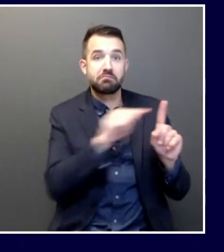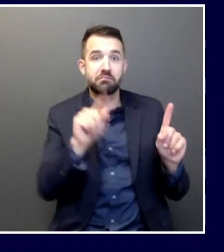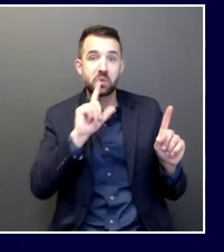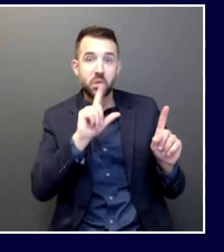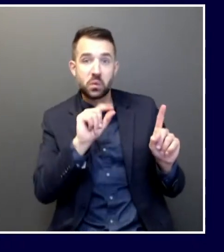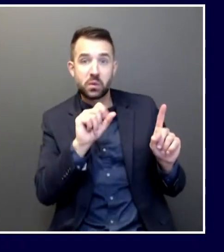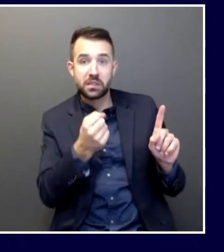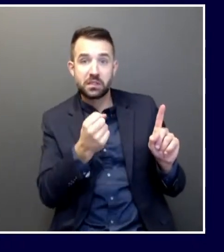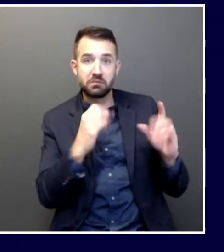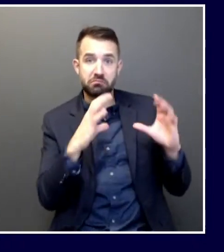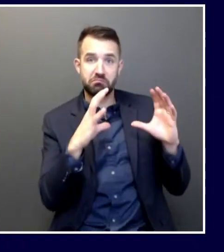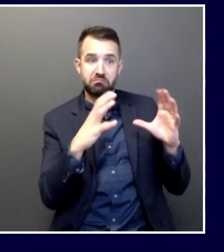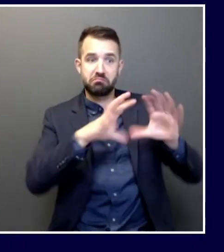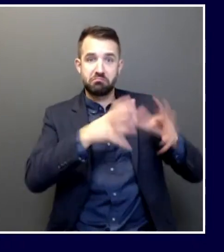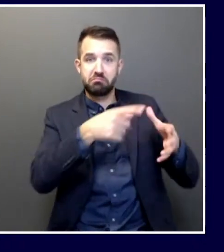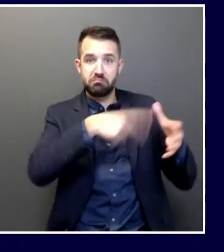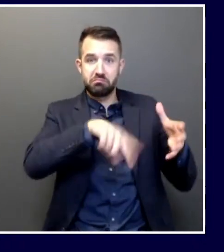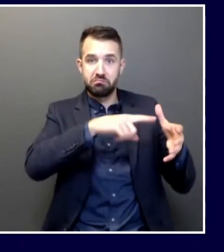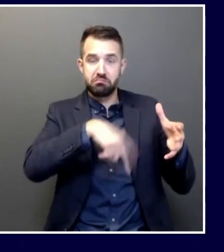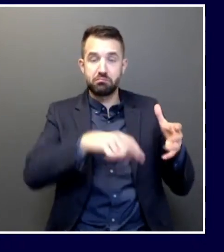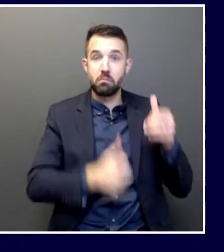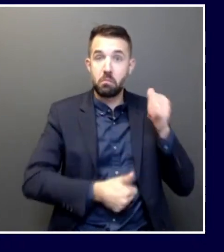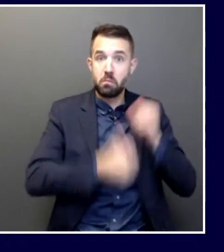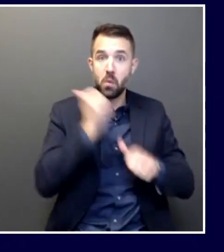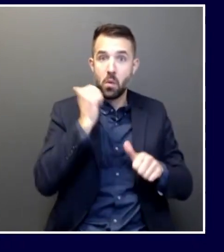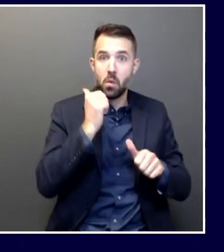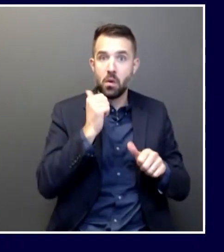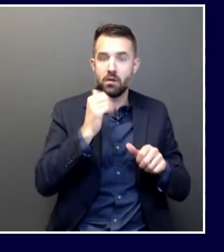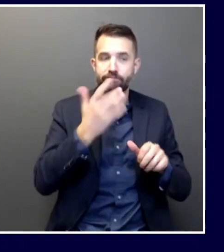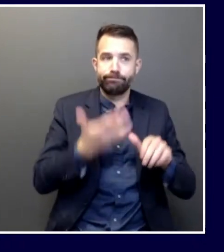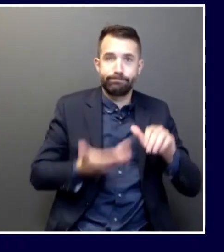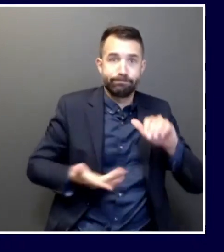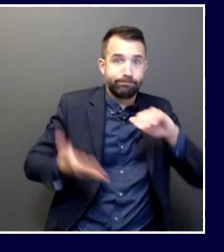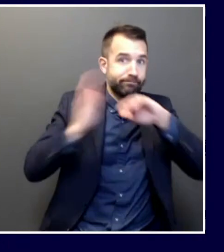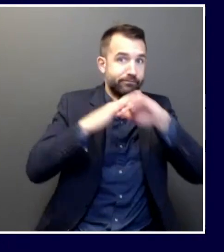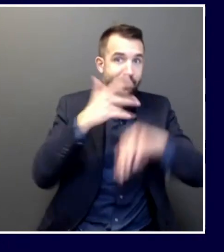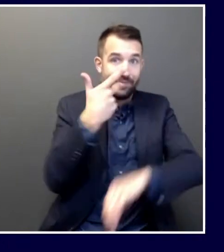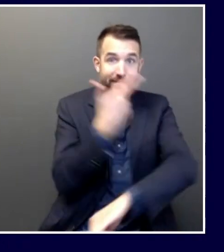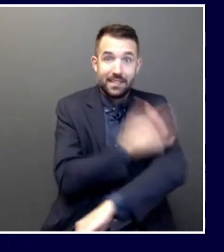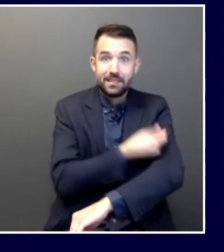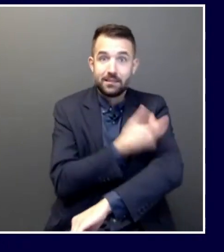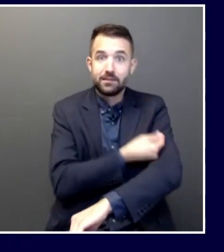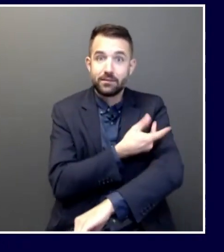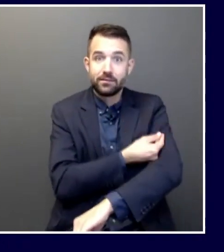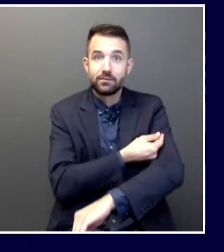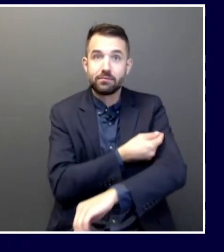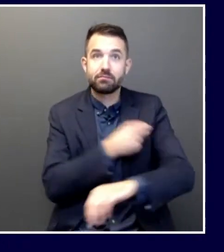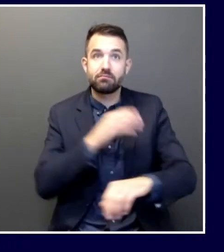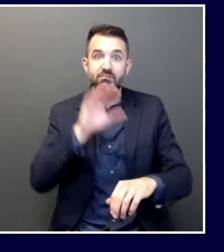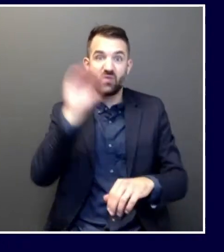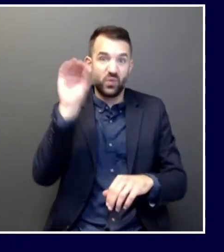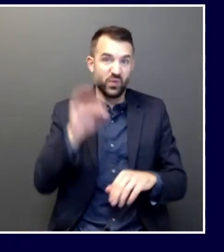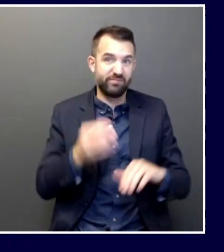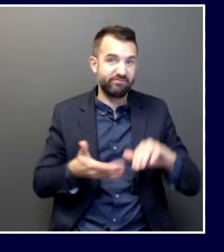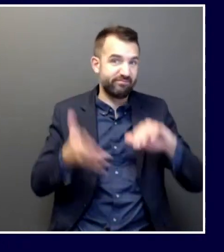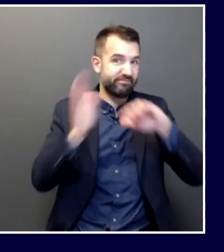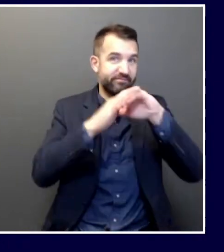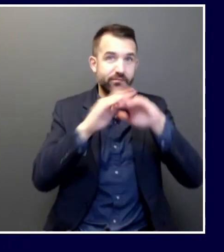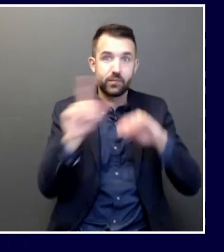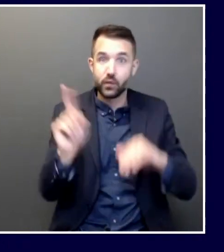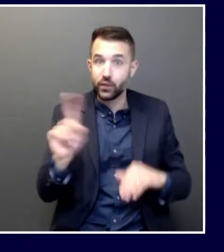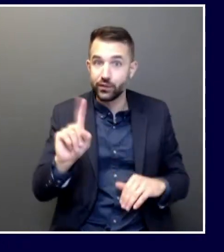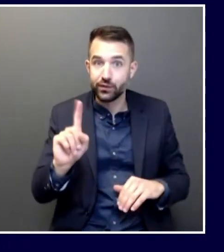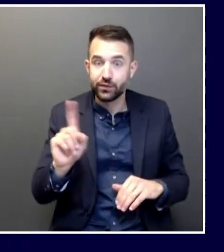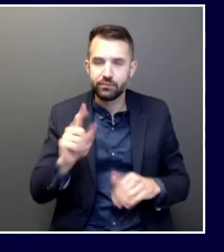counties of the highest growth as a percentage of their population in that age category, the counties of the highest